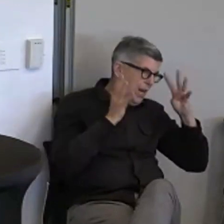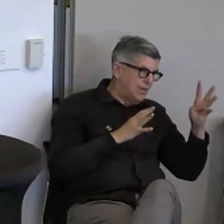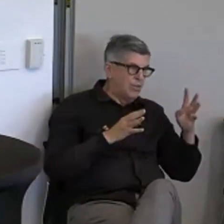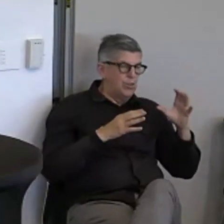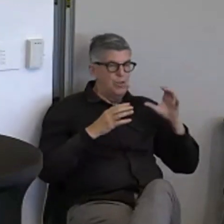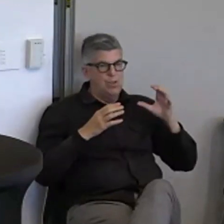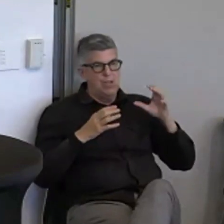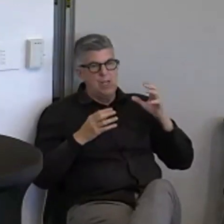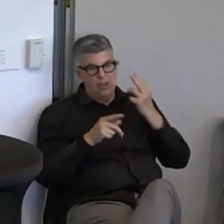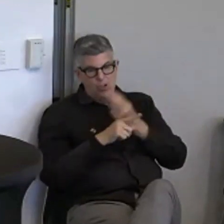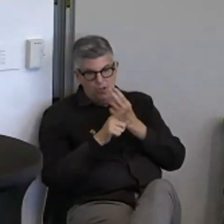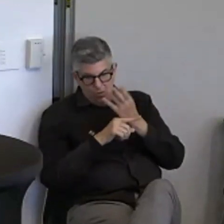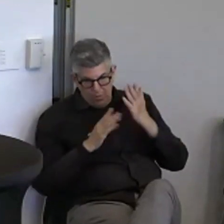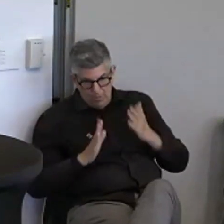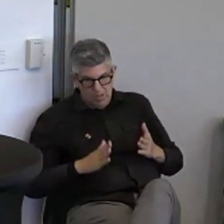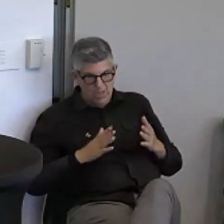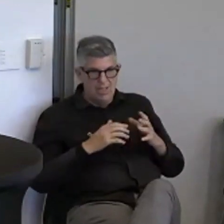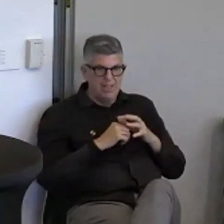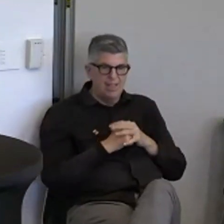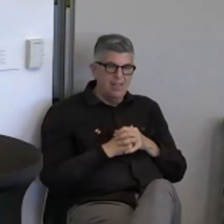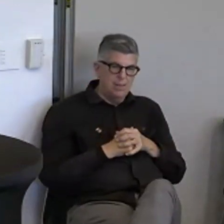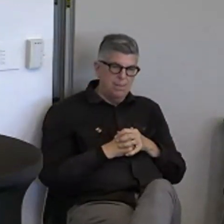that we can